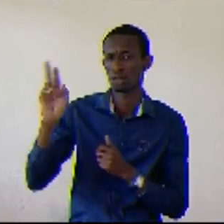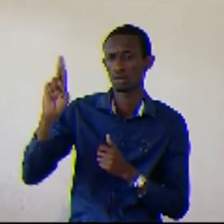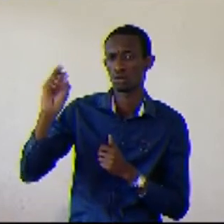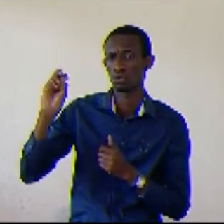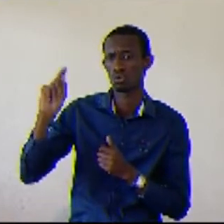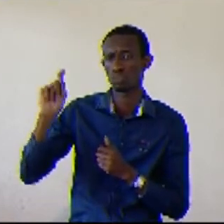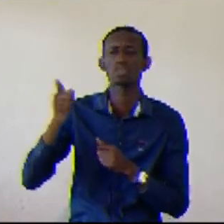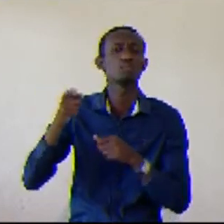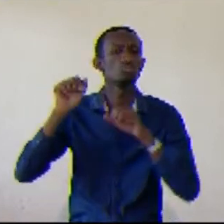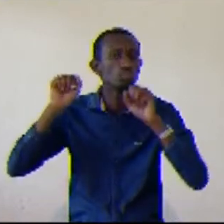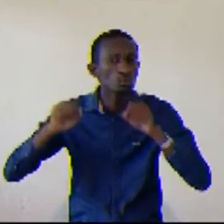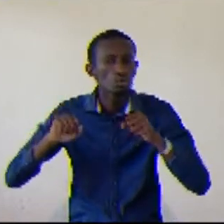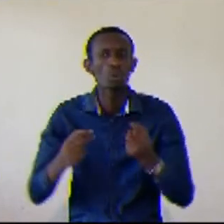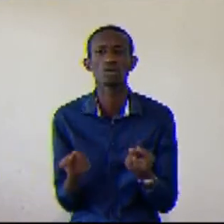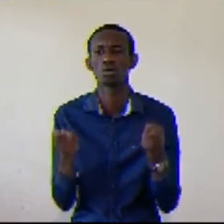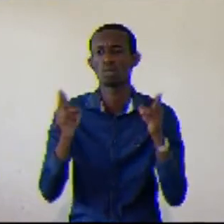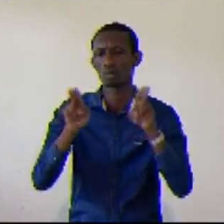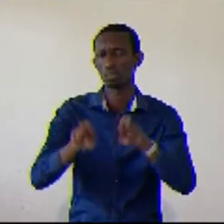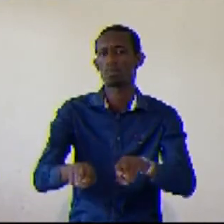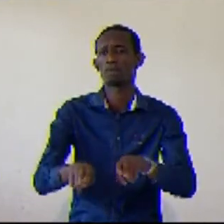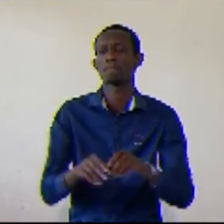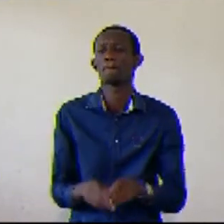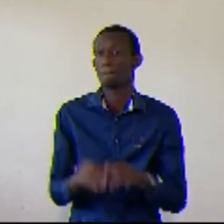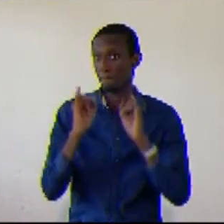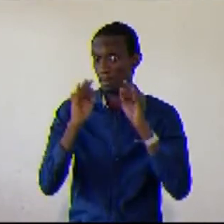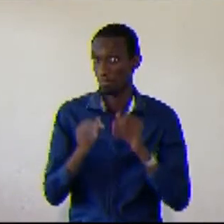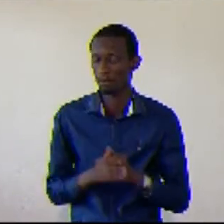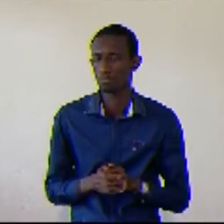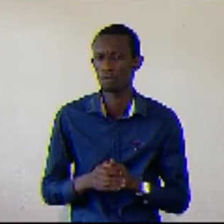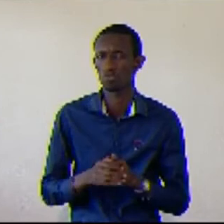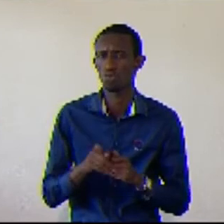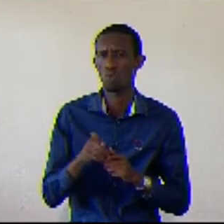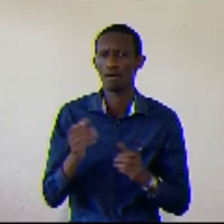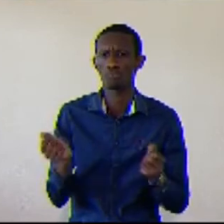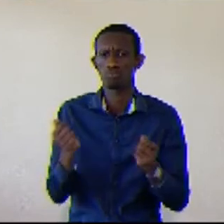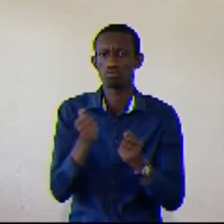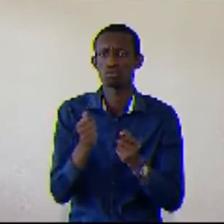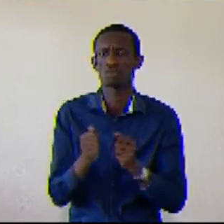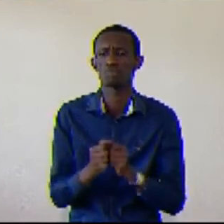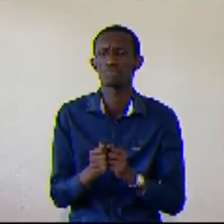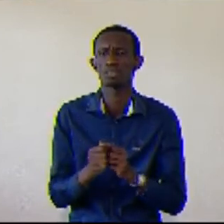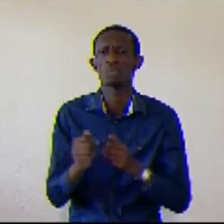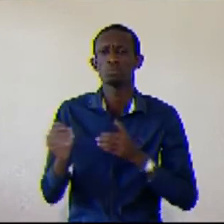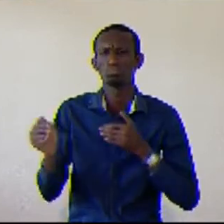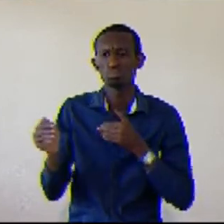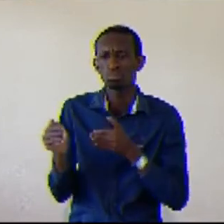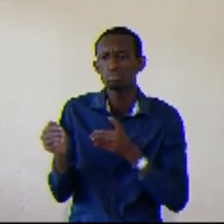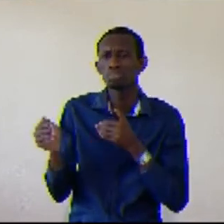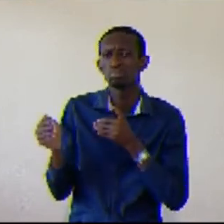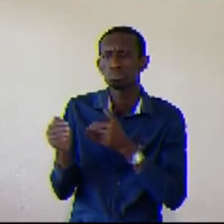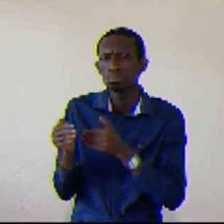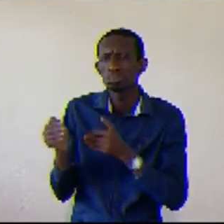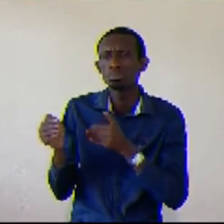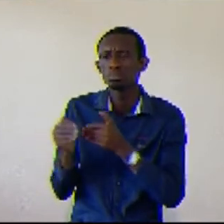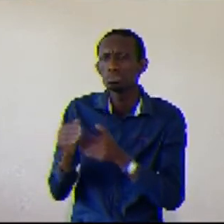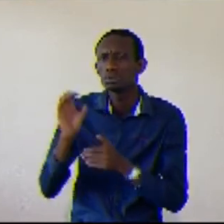That can happen when this derivative is very, very close to 0, or